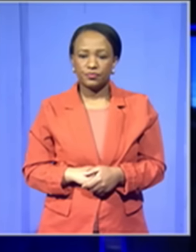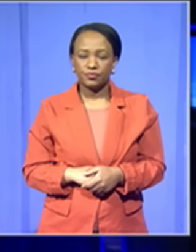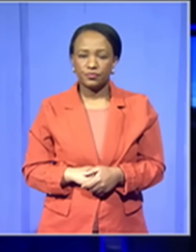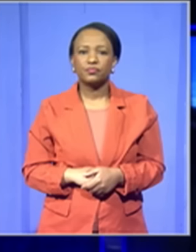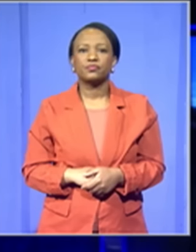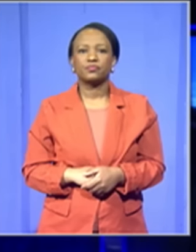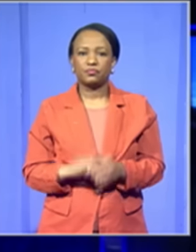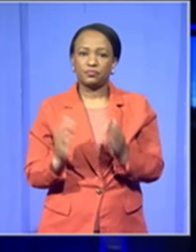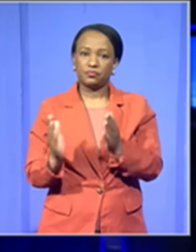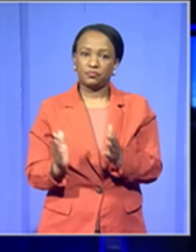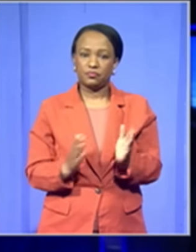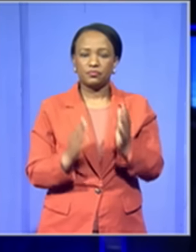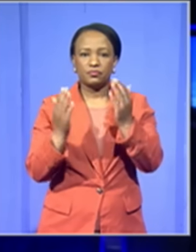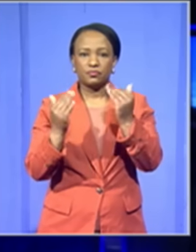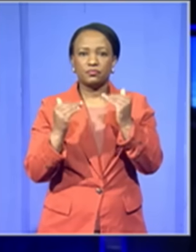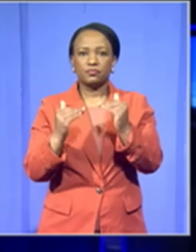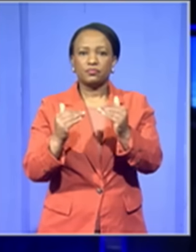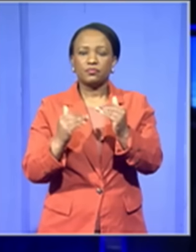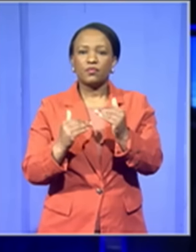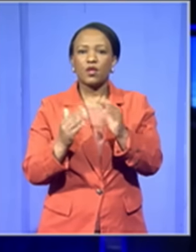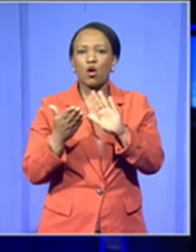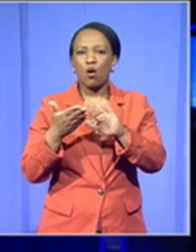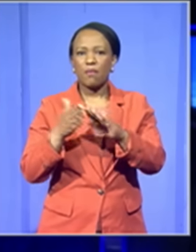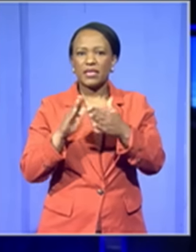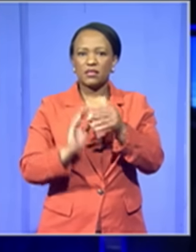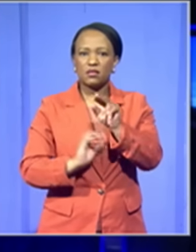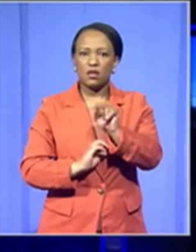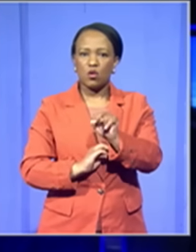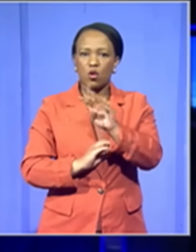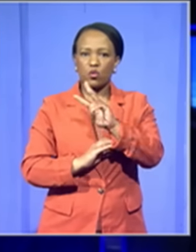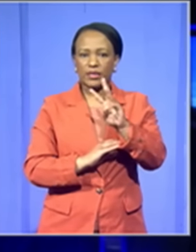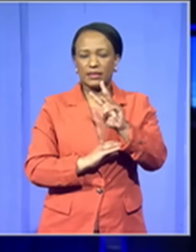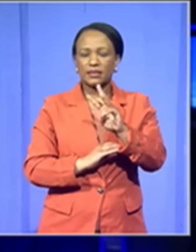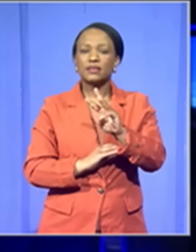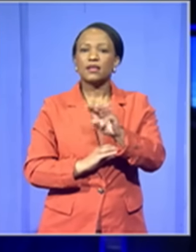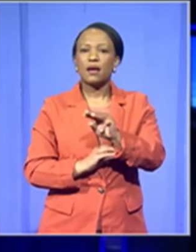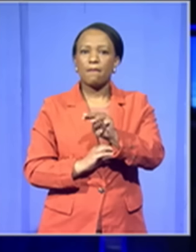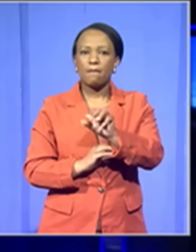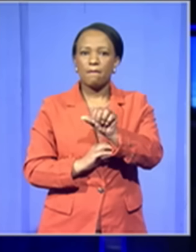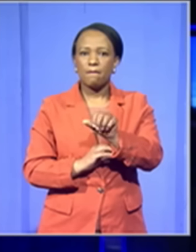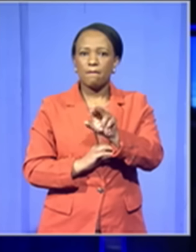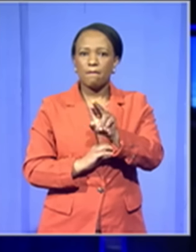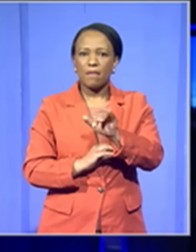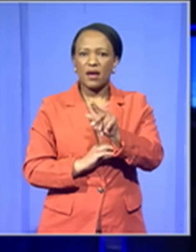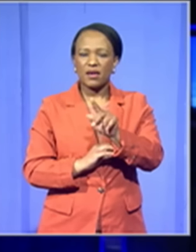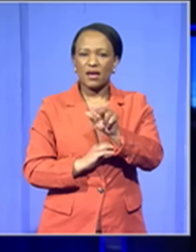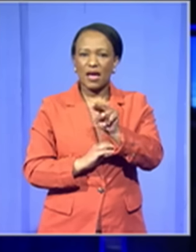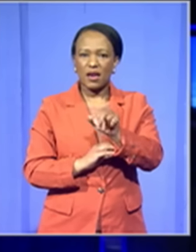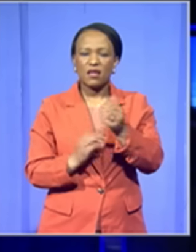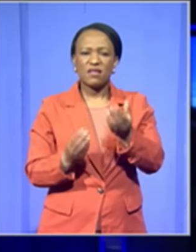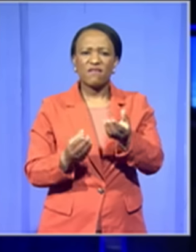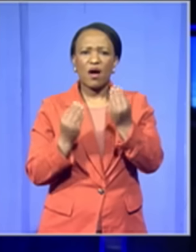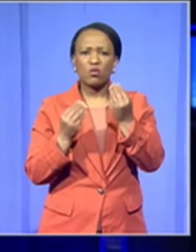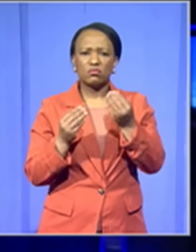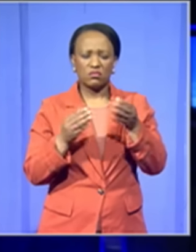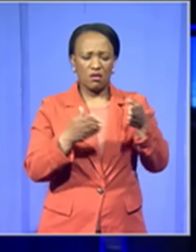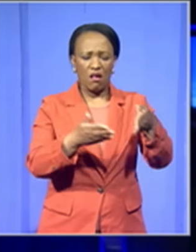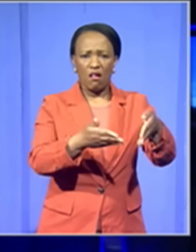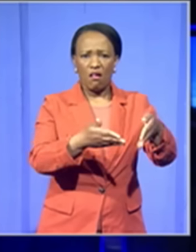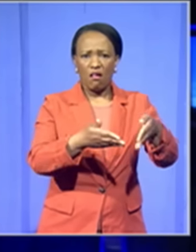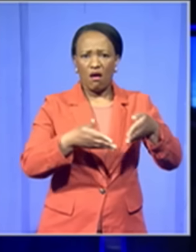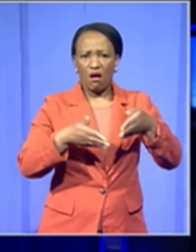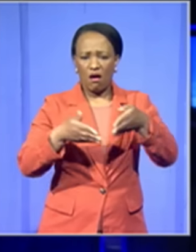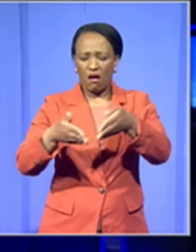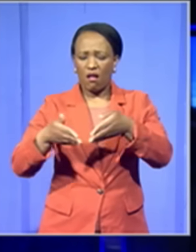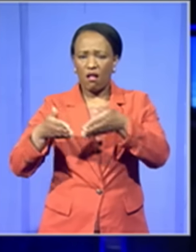Ha re hatela pele baahi ba Marikana profenseng ya North West ba halefile haholo ka morao fumanwa ha mabitla a fetang 100 ao bafu ba ona ba sa tseba